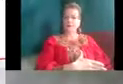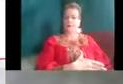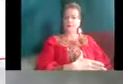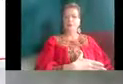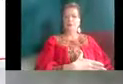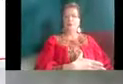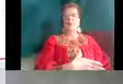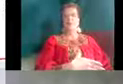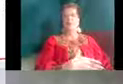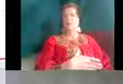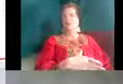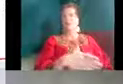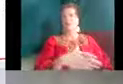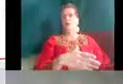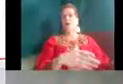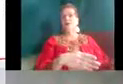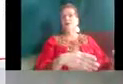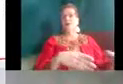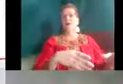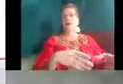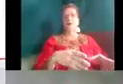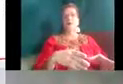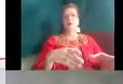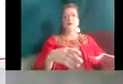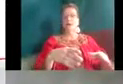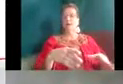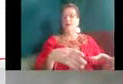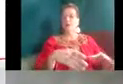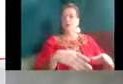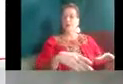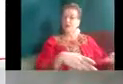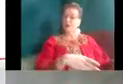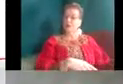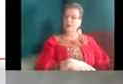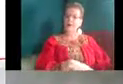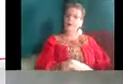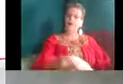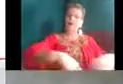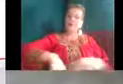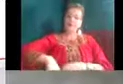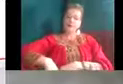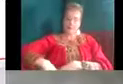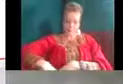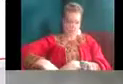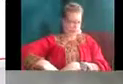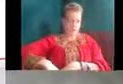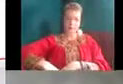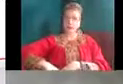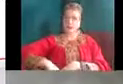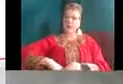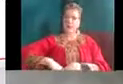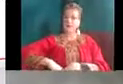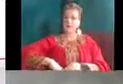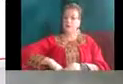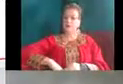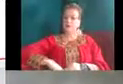hear that chime or people who are outside you know running a lawnmower they're not going to hear a chime but they would if if they